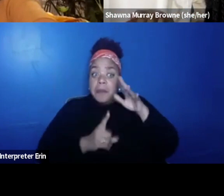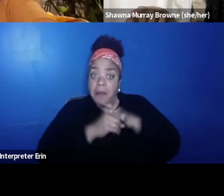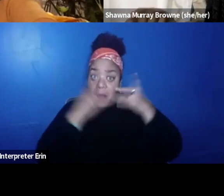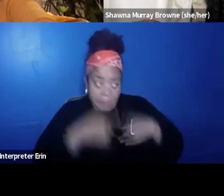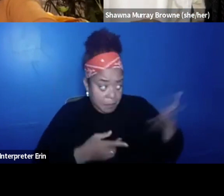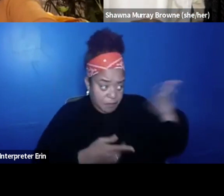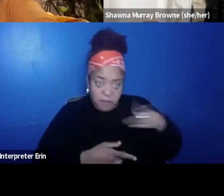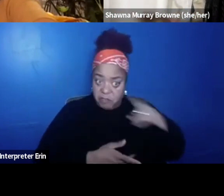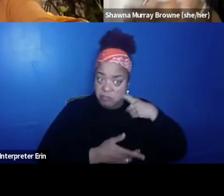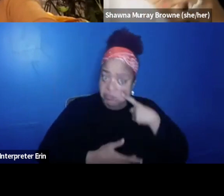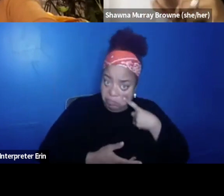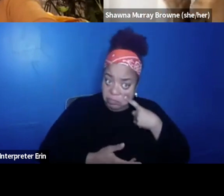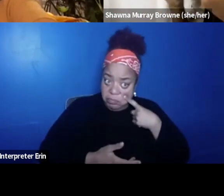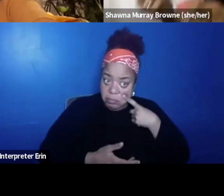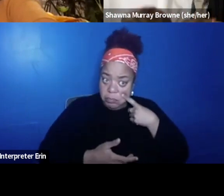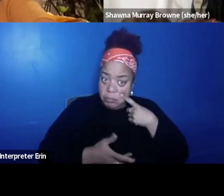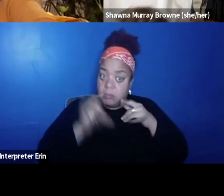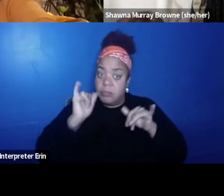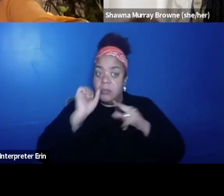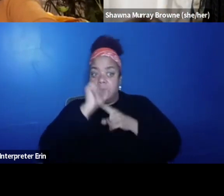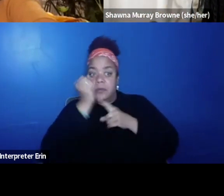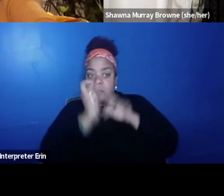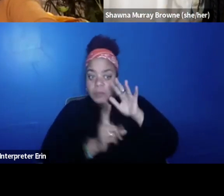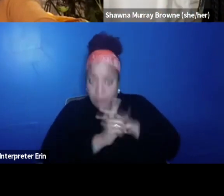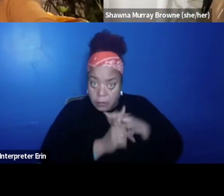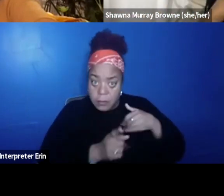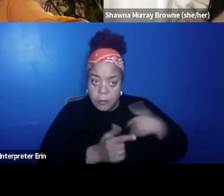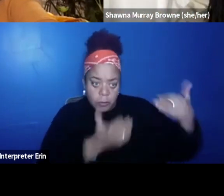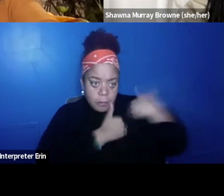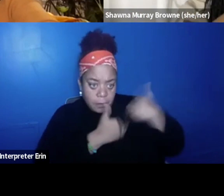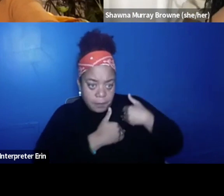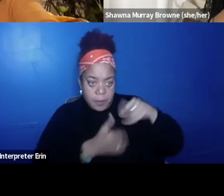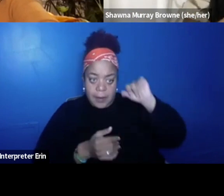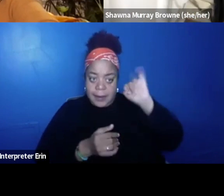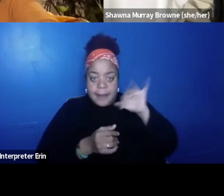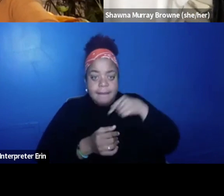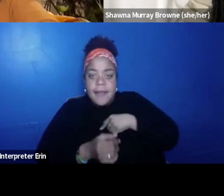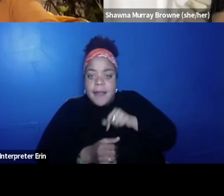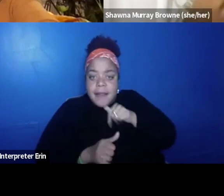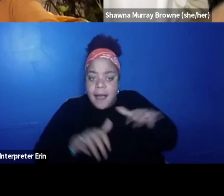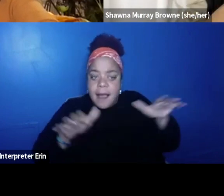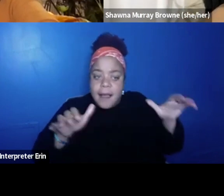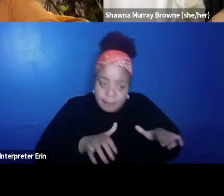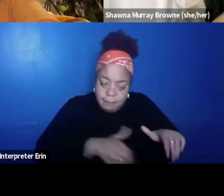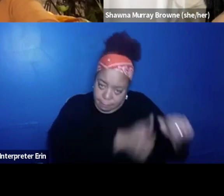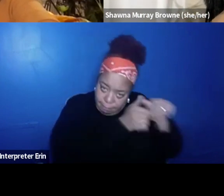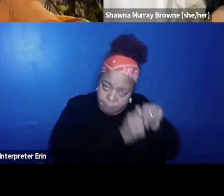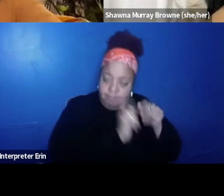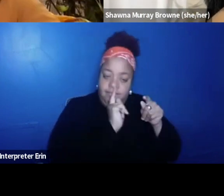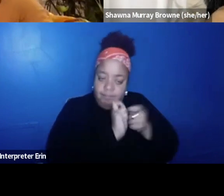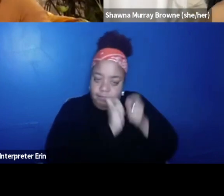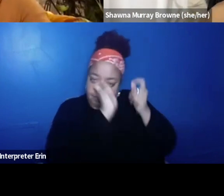made responsible. If I don't act in alignment with the particular code of conduct, I could